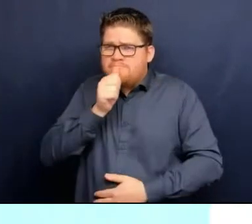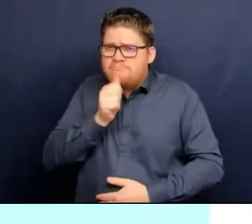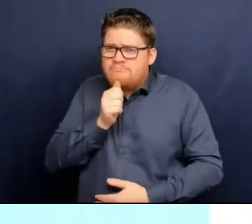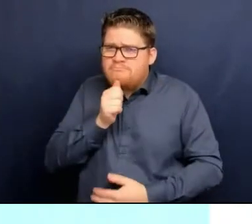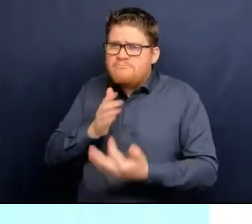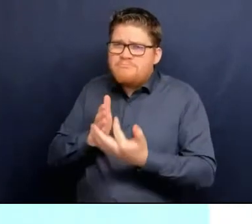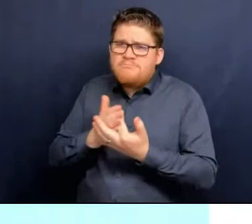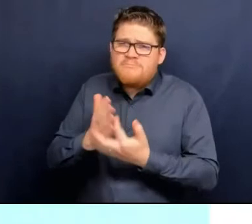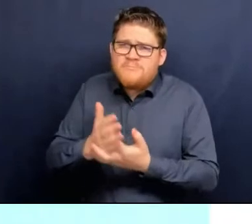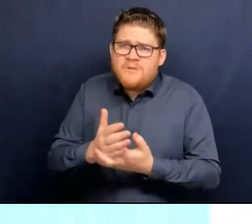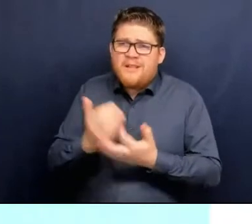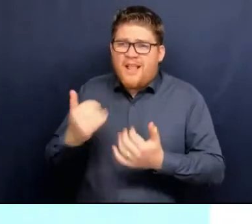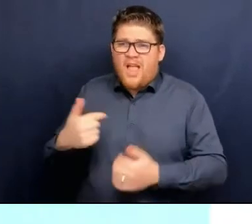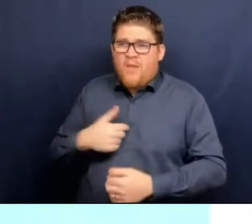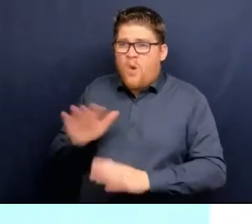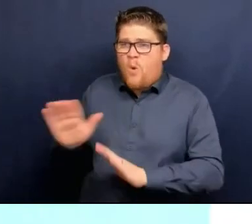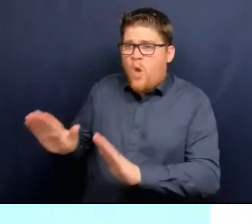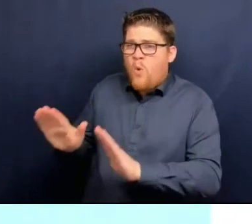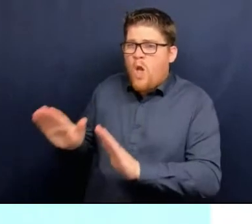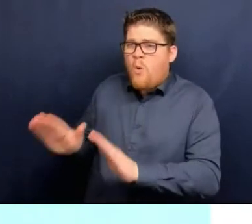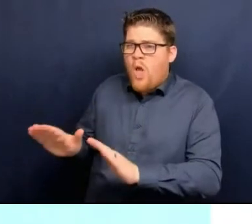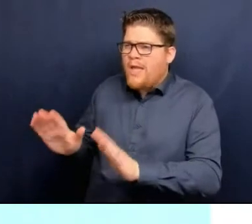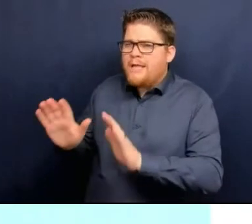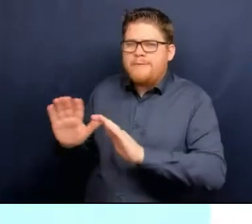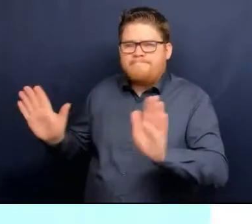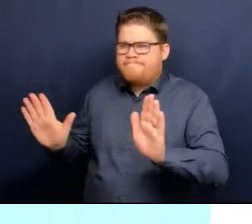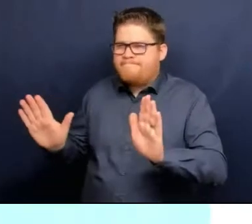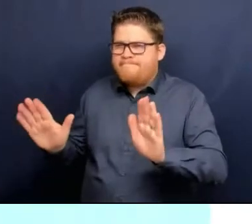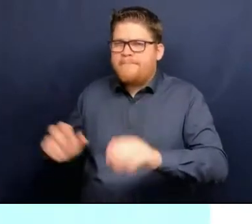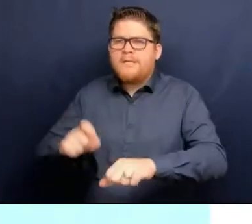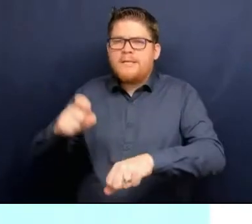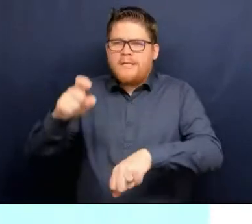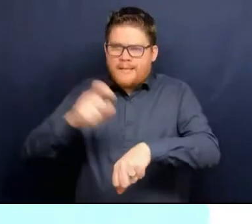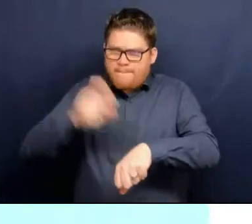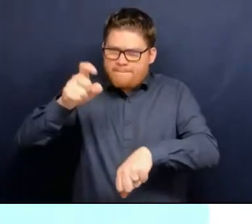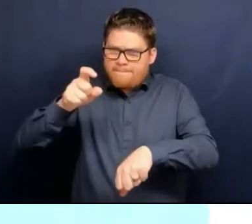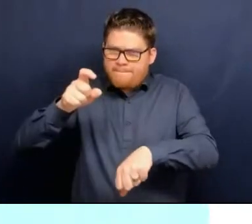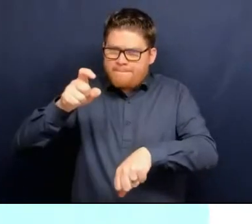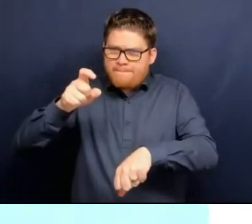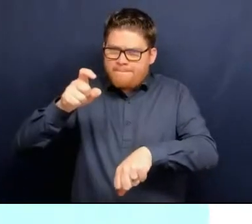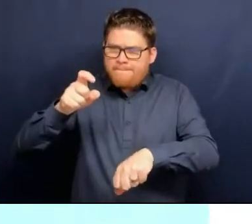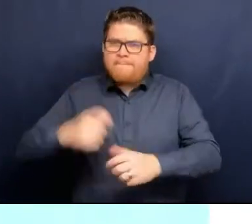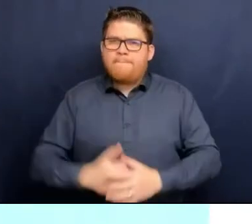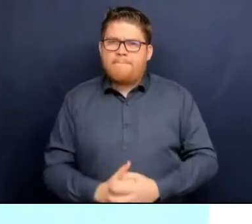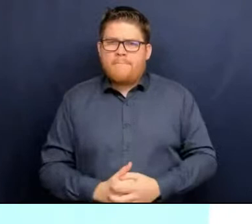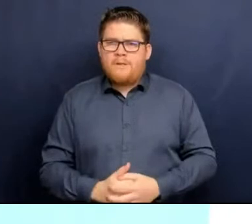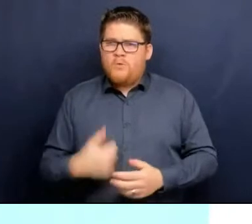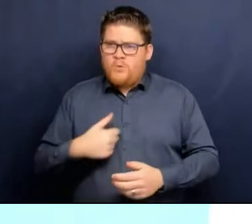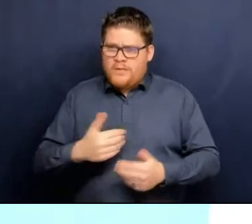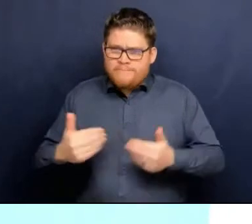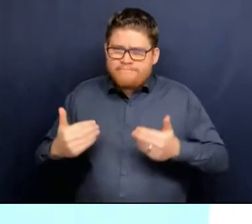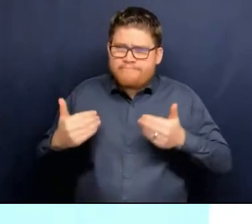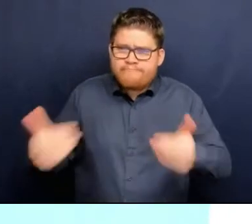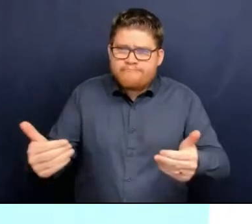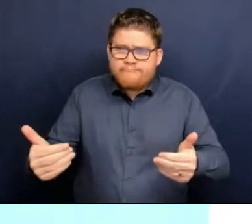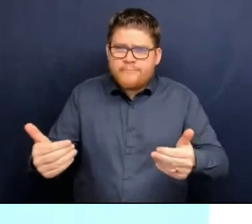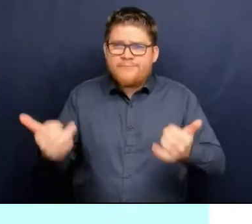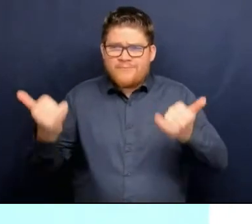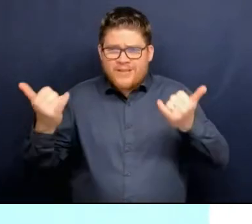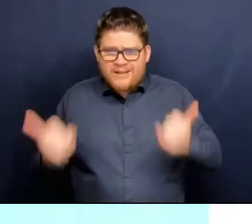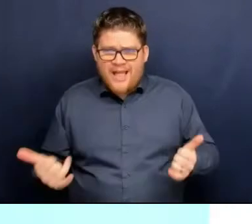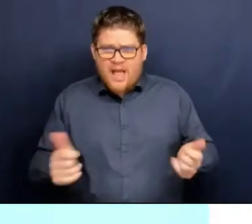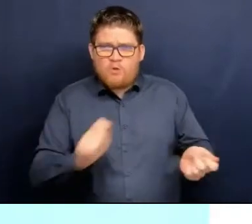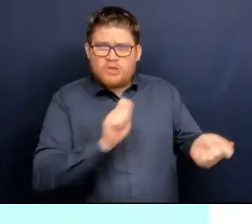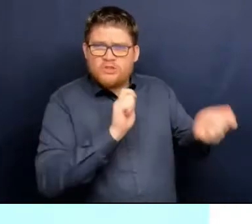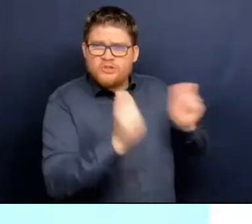patience. We either are making tangible changes that address this issue in real ways, or we are failing.